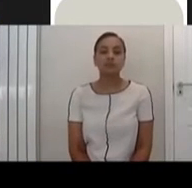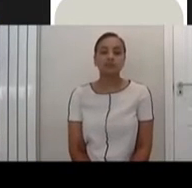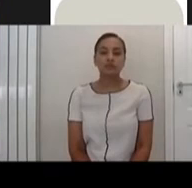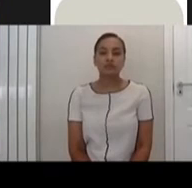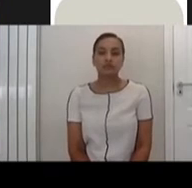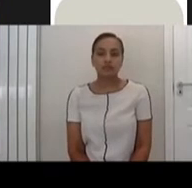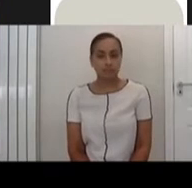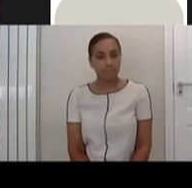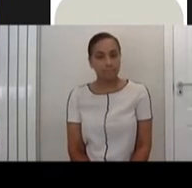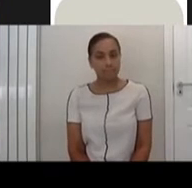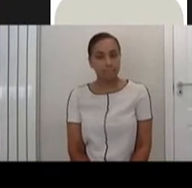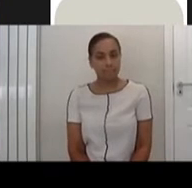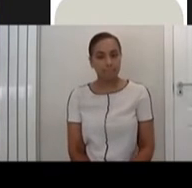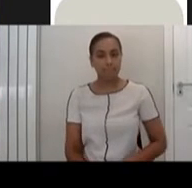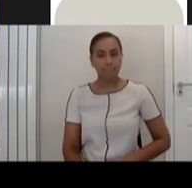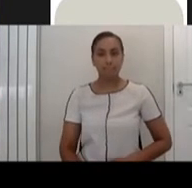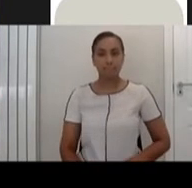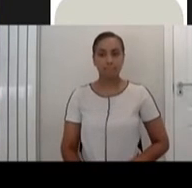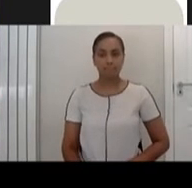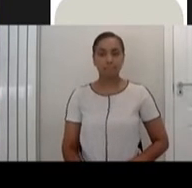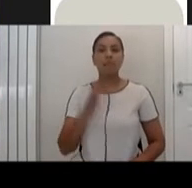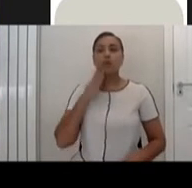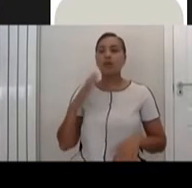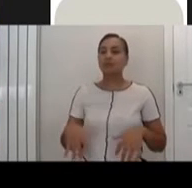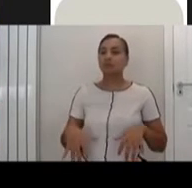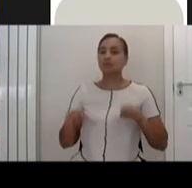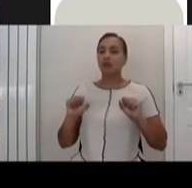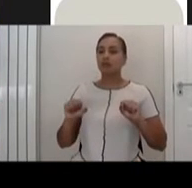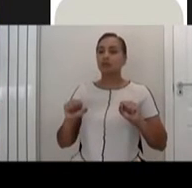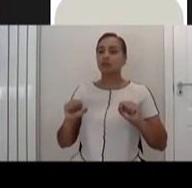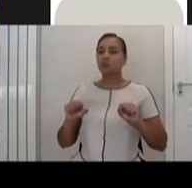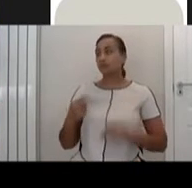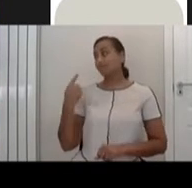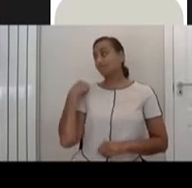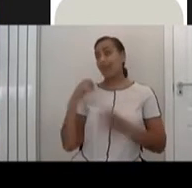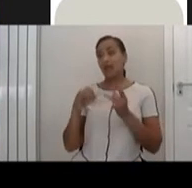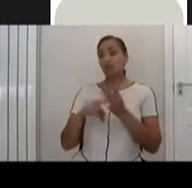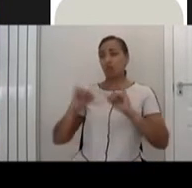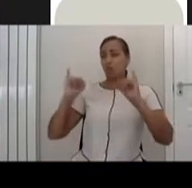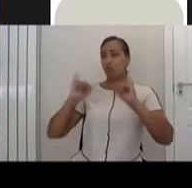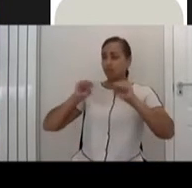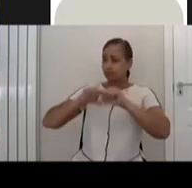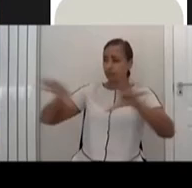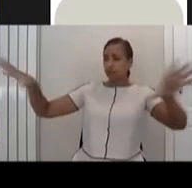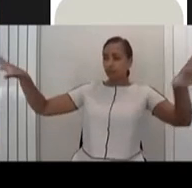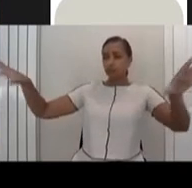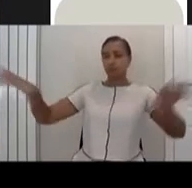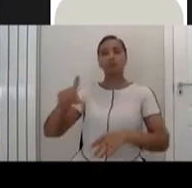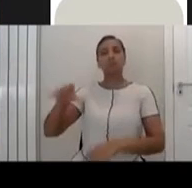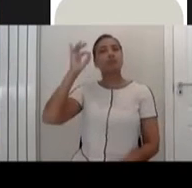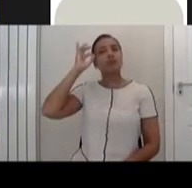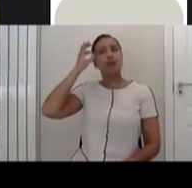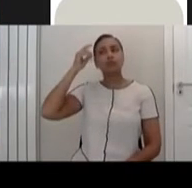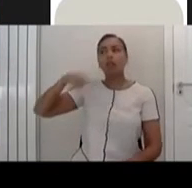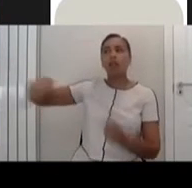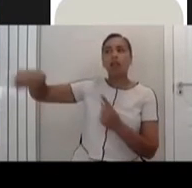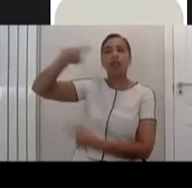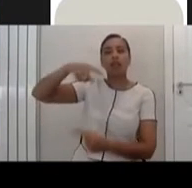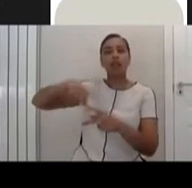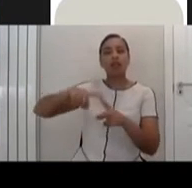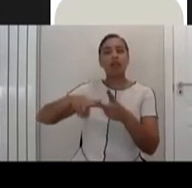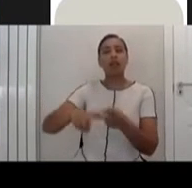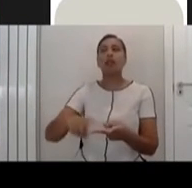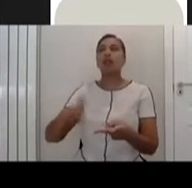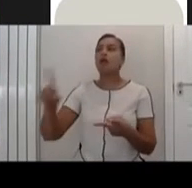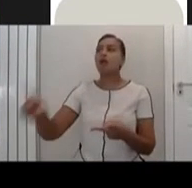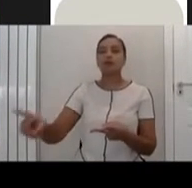At the start of the pandemic, the local authority, and also working very closely